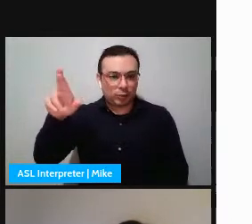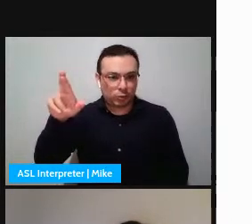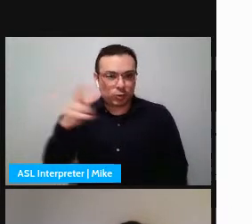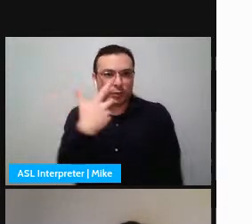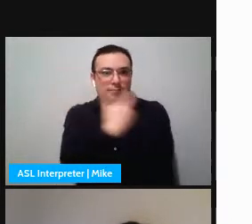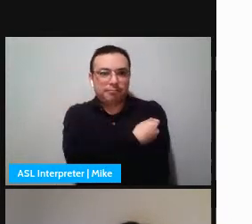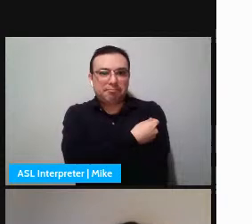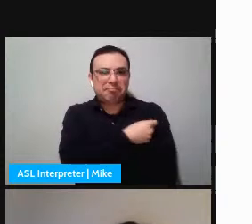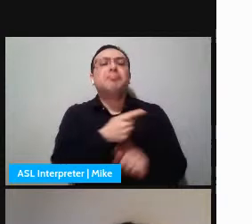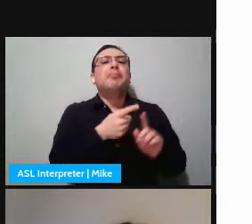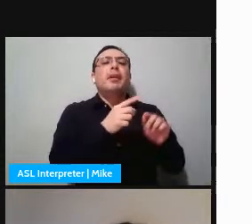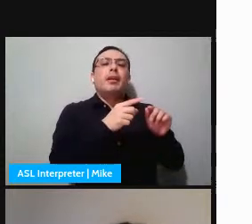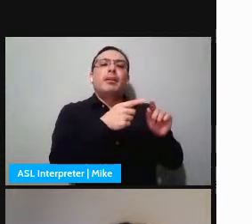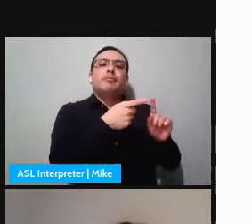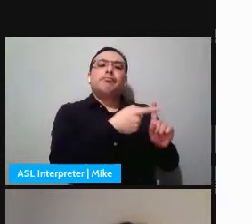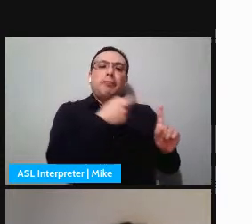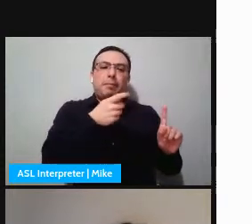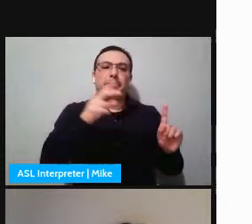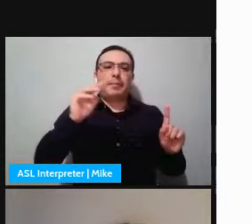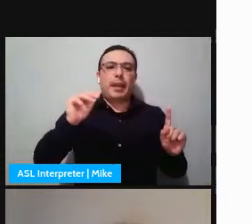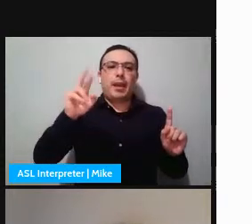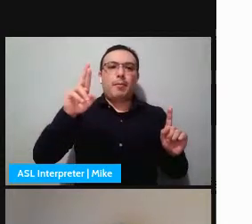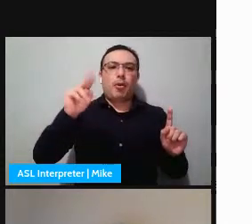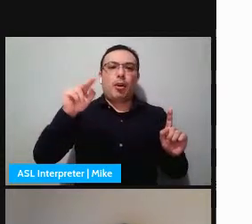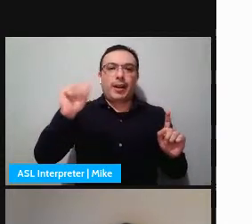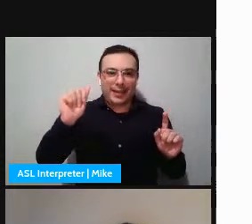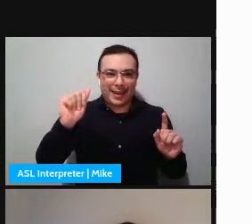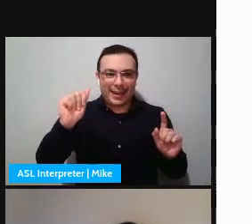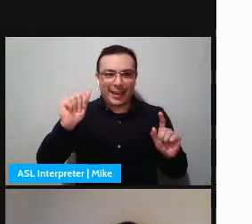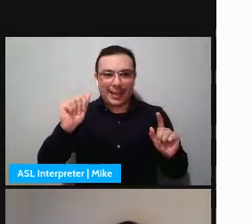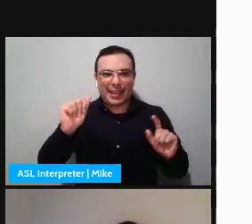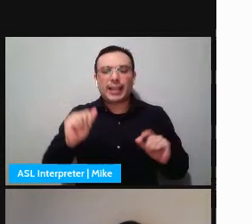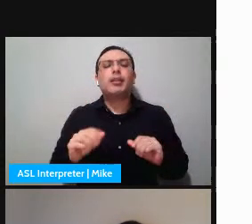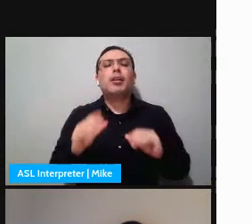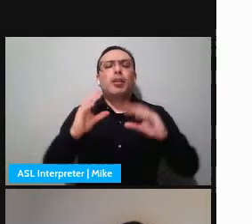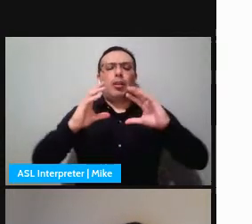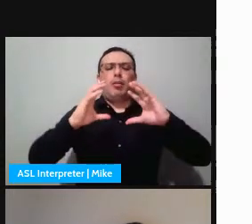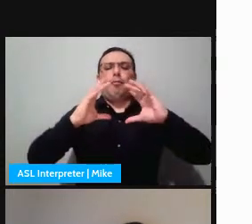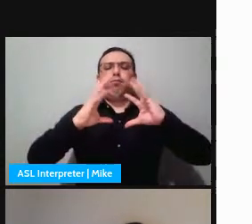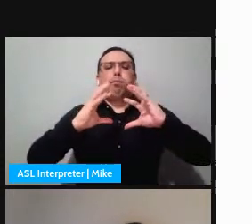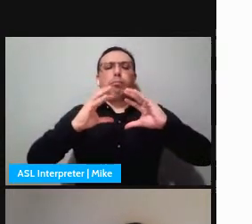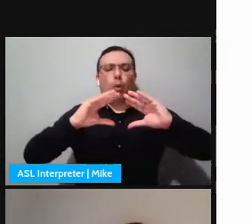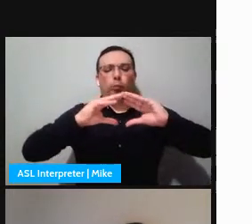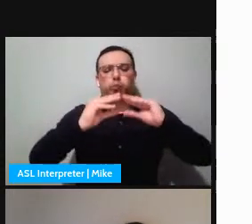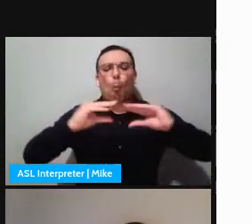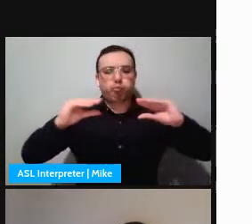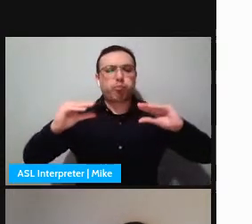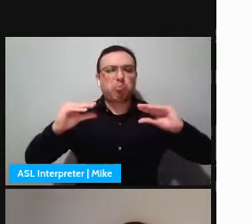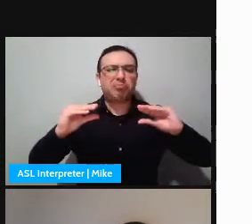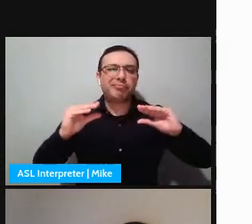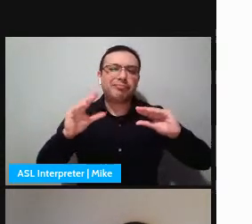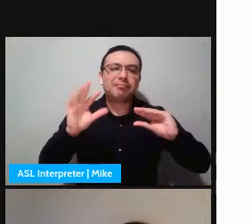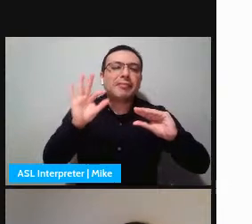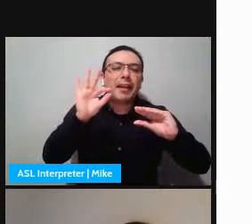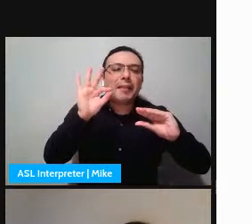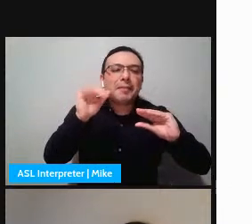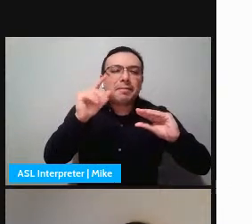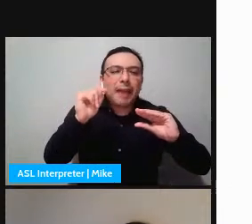mRNA vaccine, which is inside what we call the lipid nanoparticle, which is just a kind of a fat coat that allows you to take it